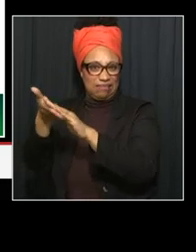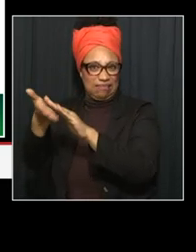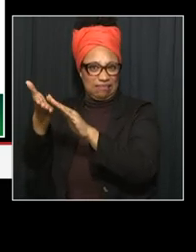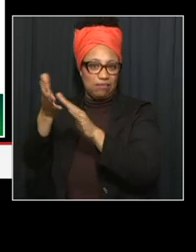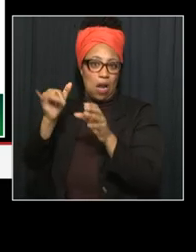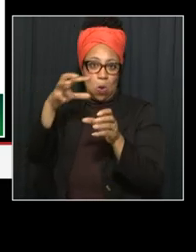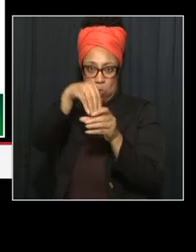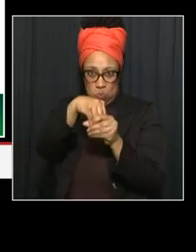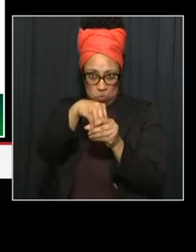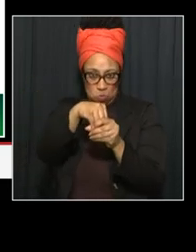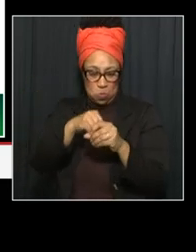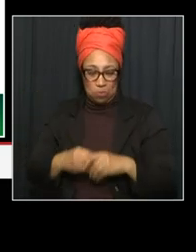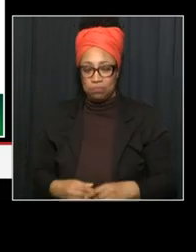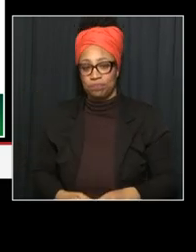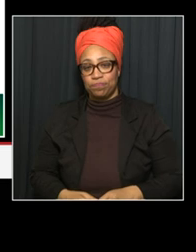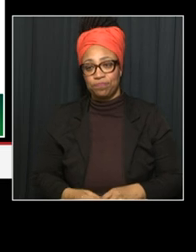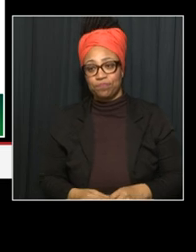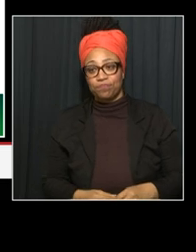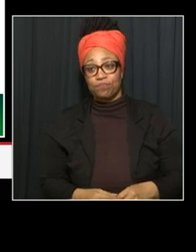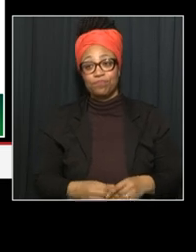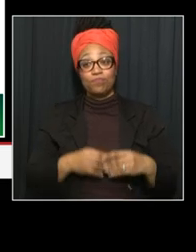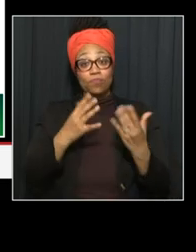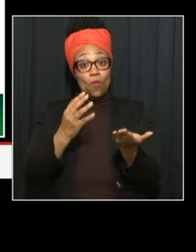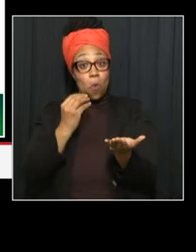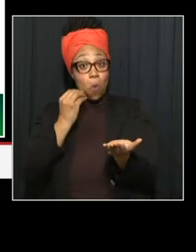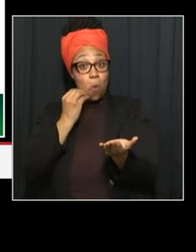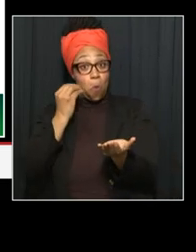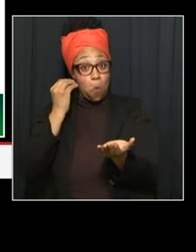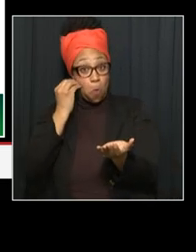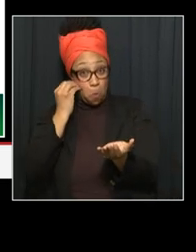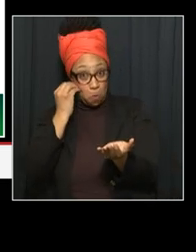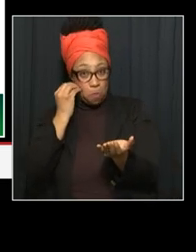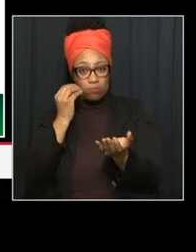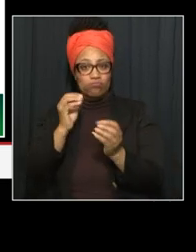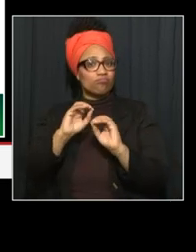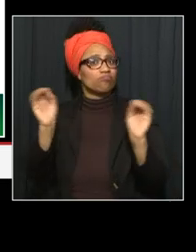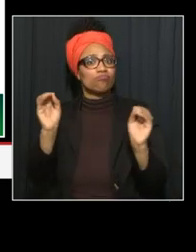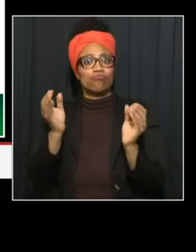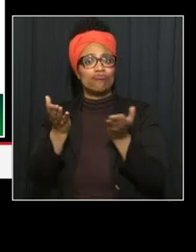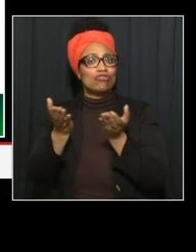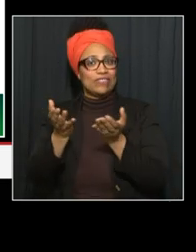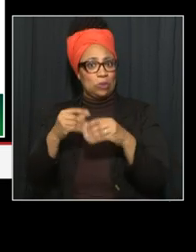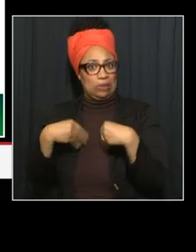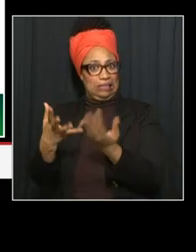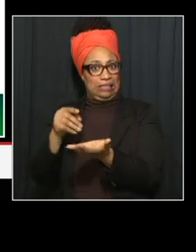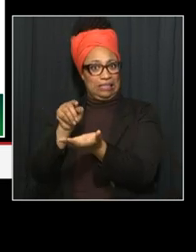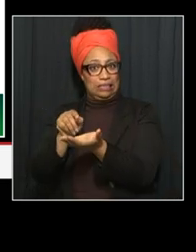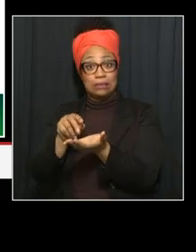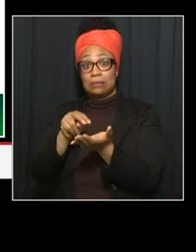part of that is homeless services and housing, protecting people who